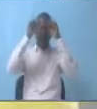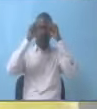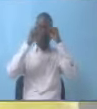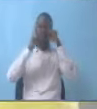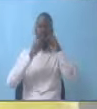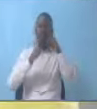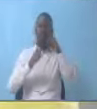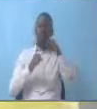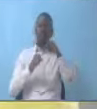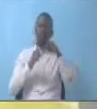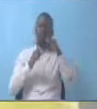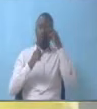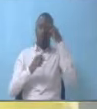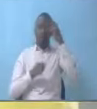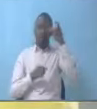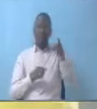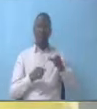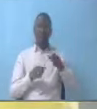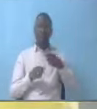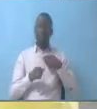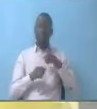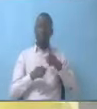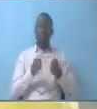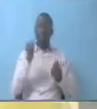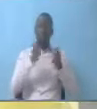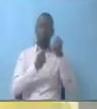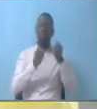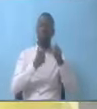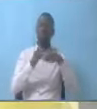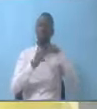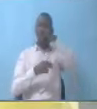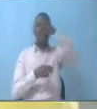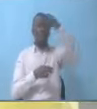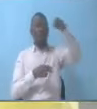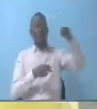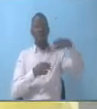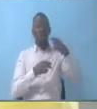all around town to humiliate